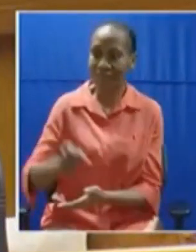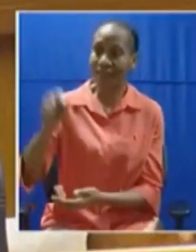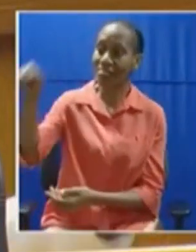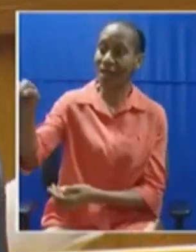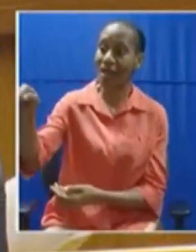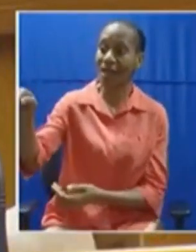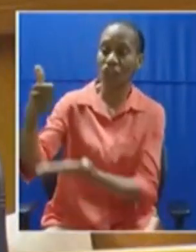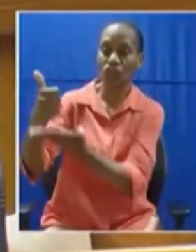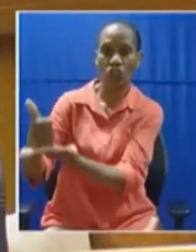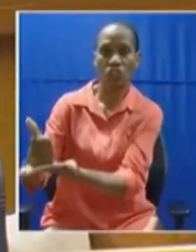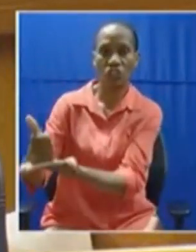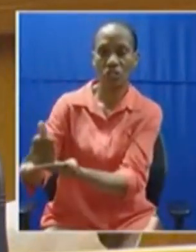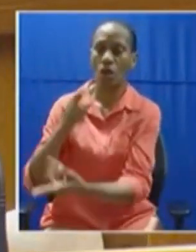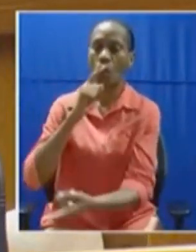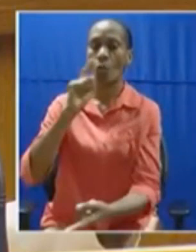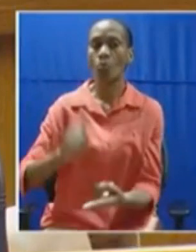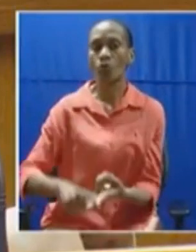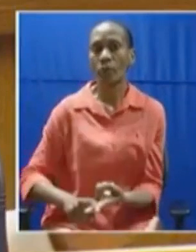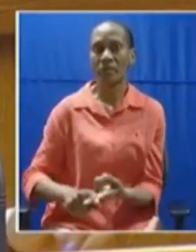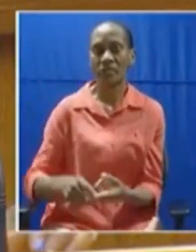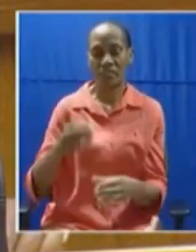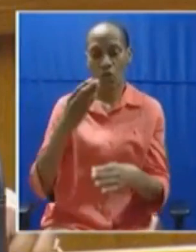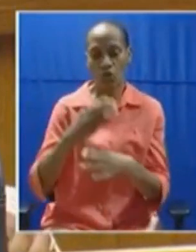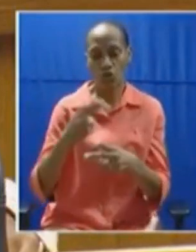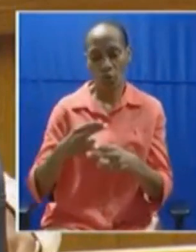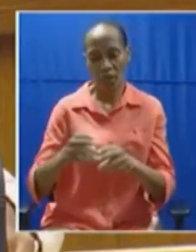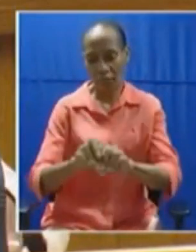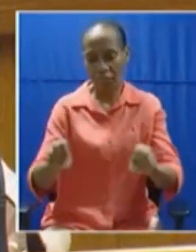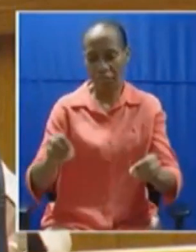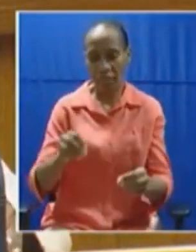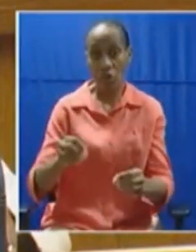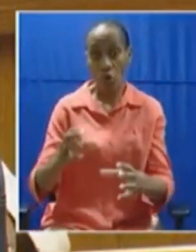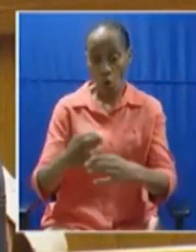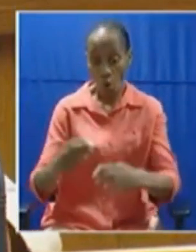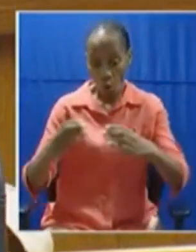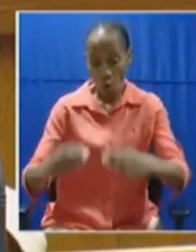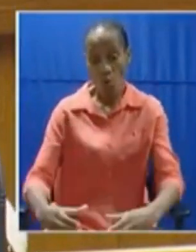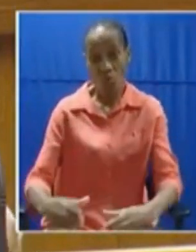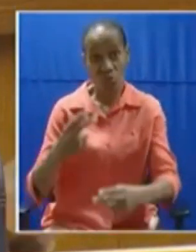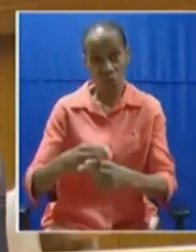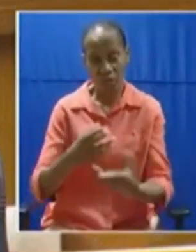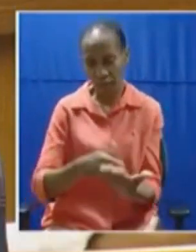promised to eradicate pit toilet.